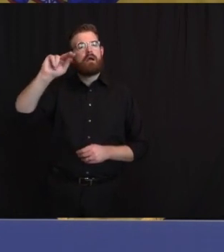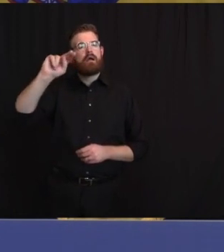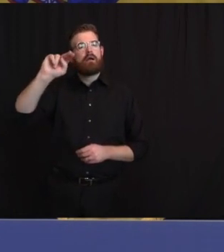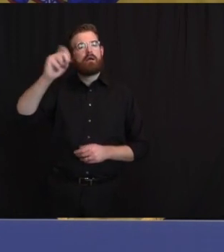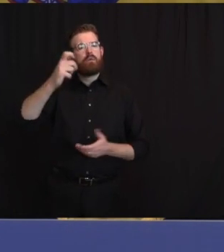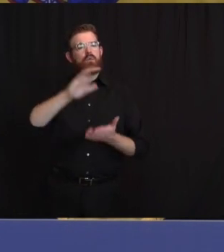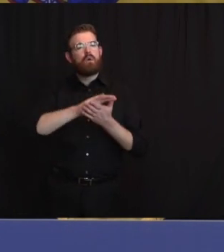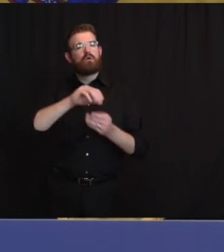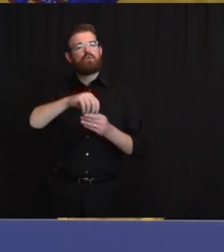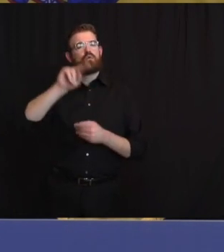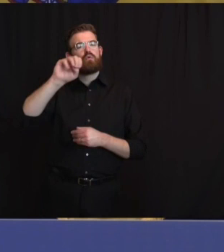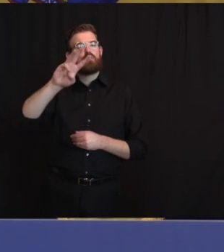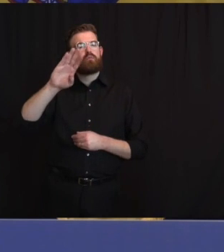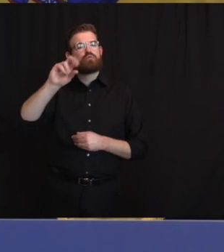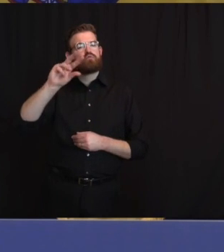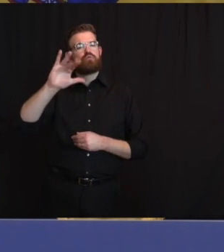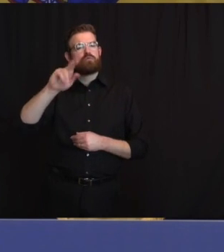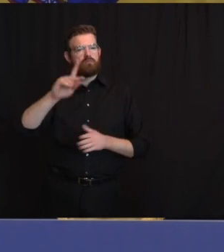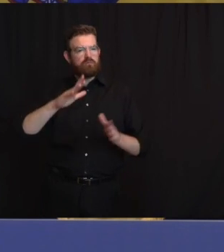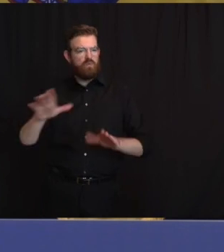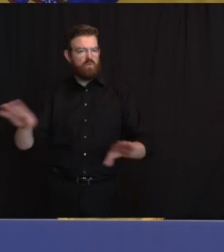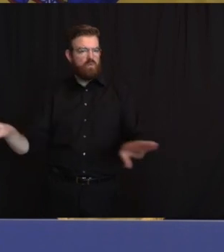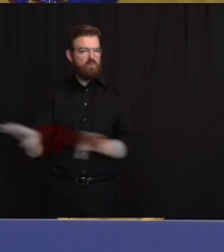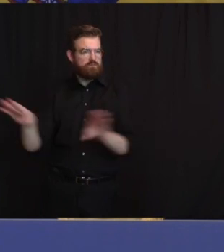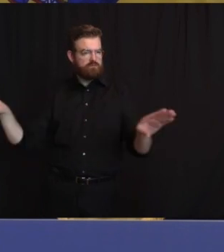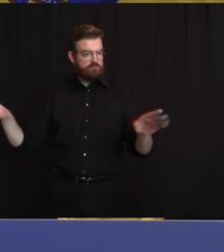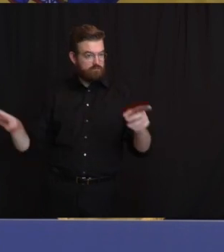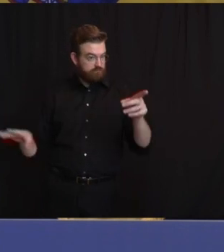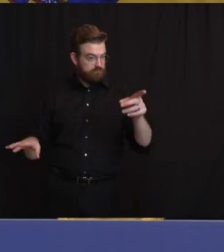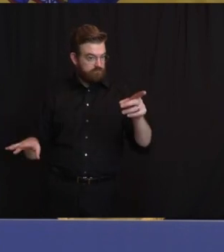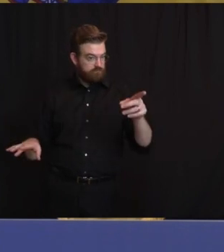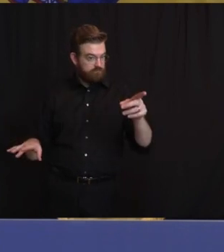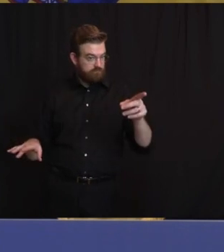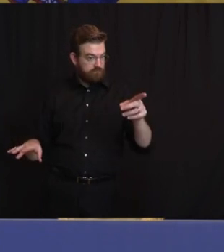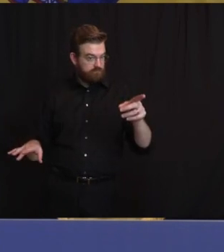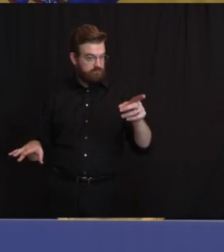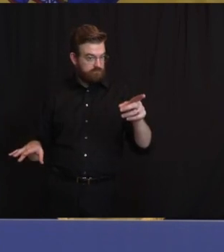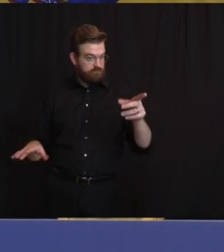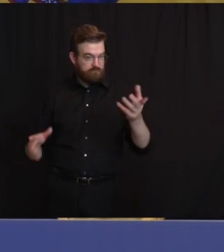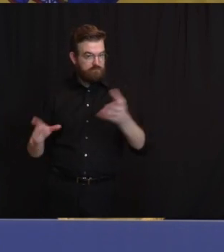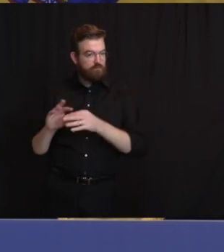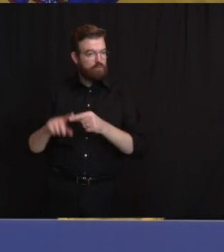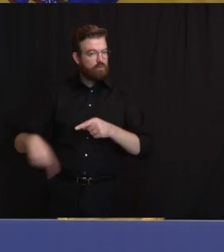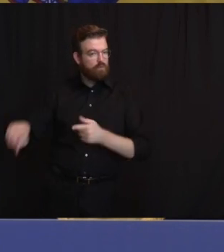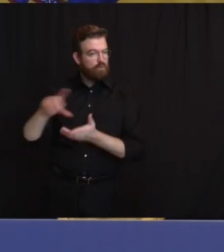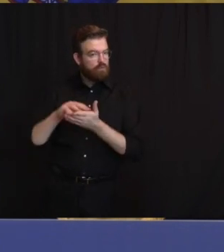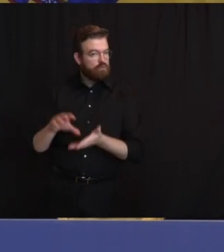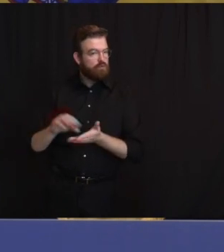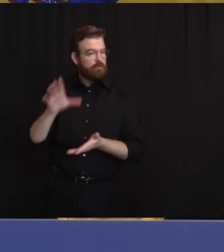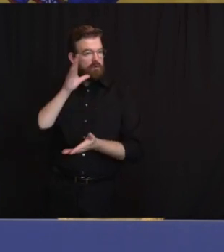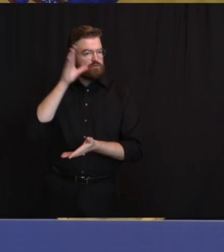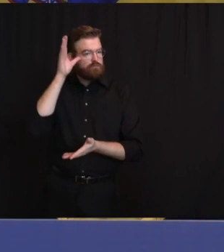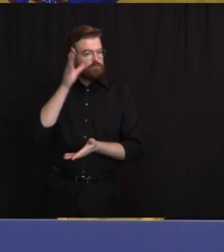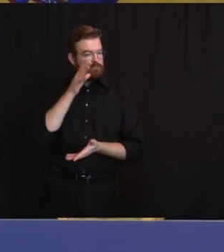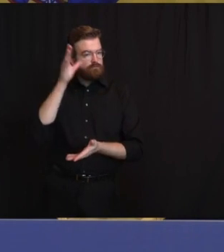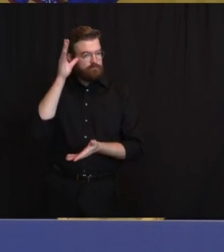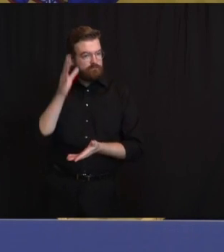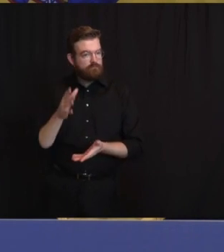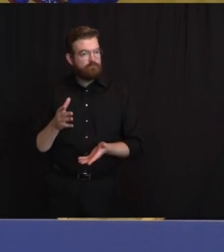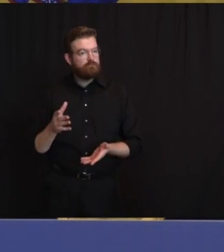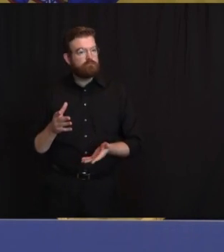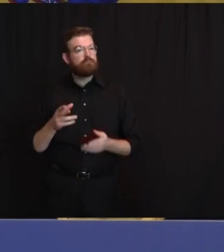their concerns to your administration? Would you and your acting education commissioner consider meeting with them to hear them